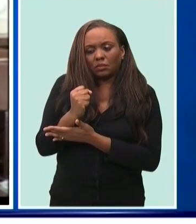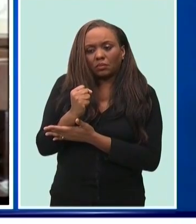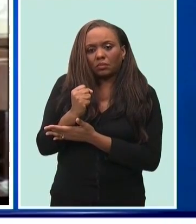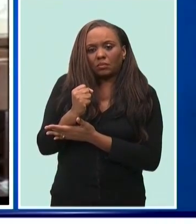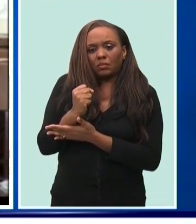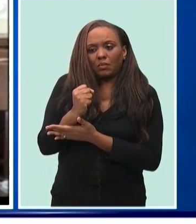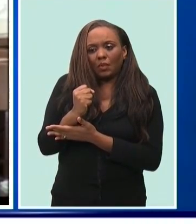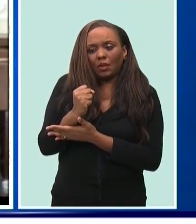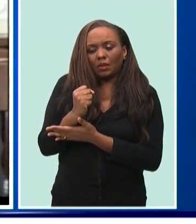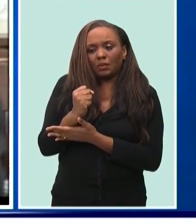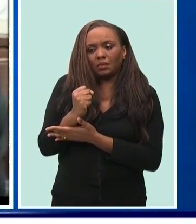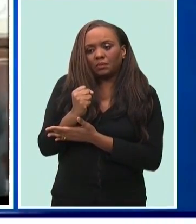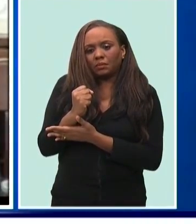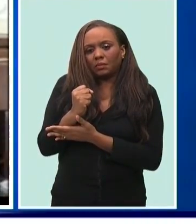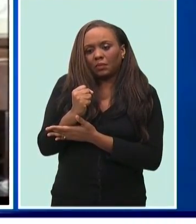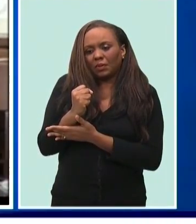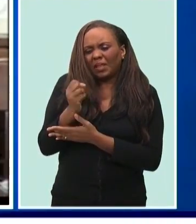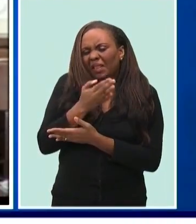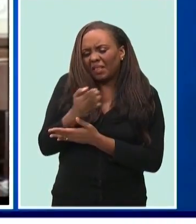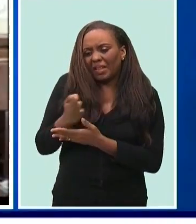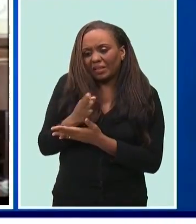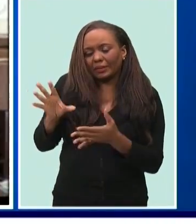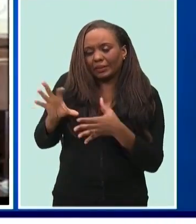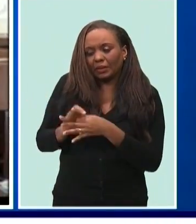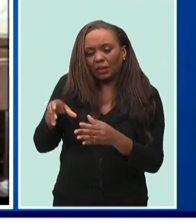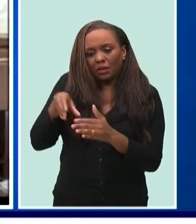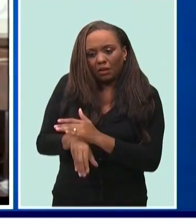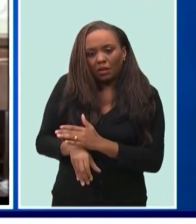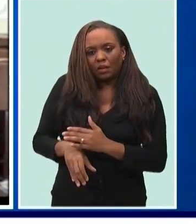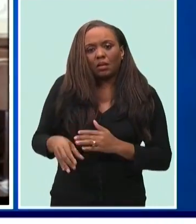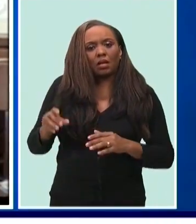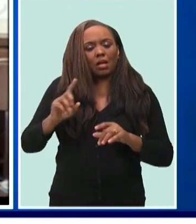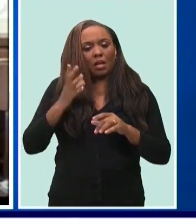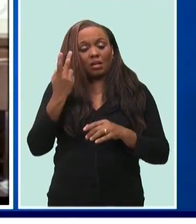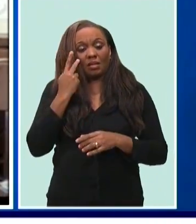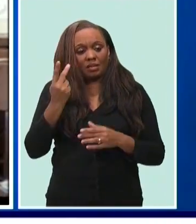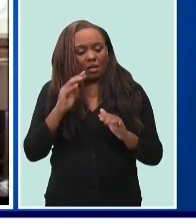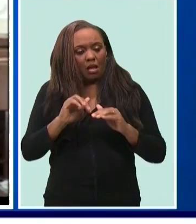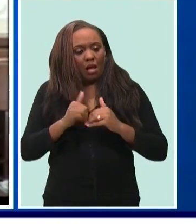offense, but that it was the proceeds of something associated with it.